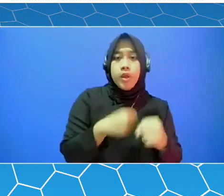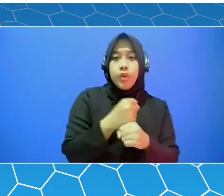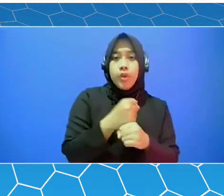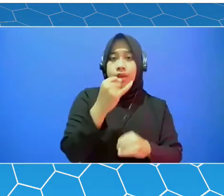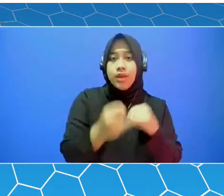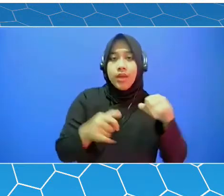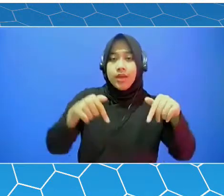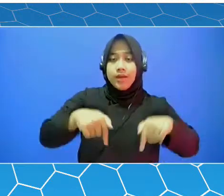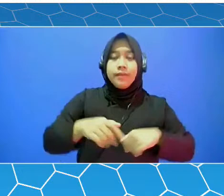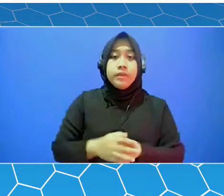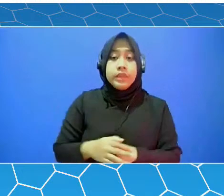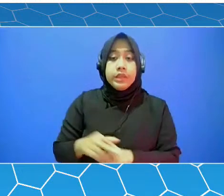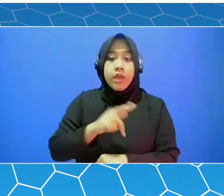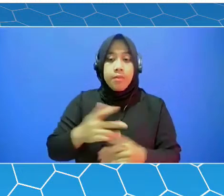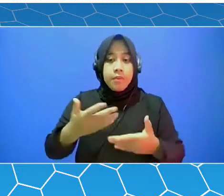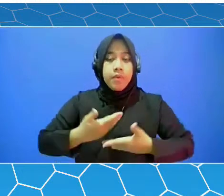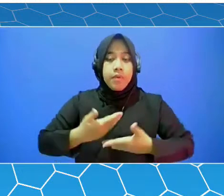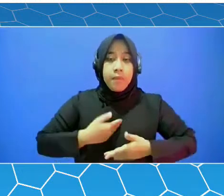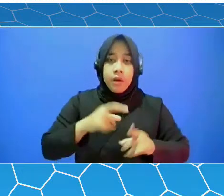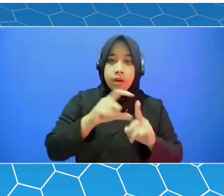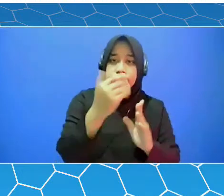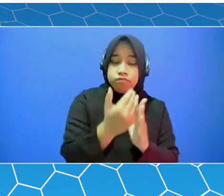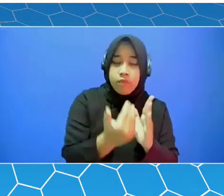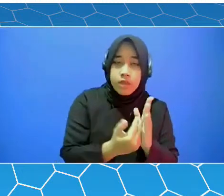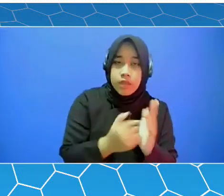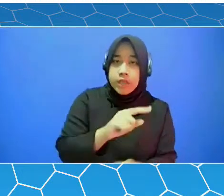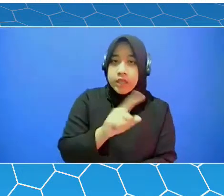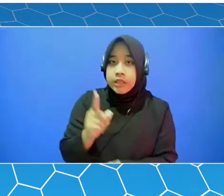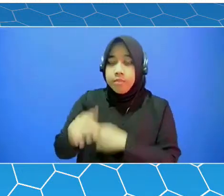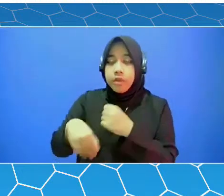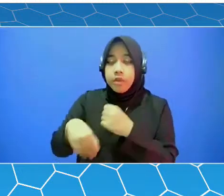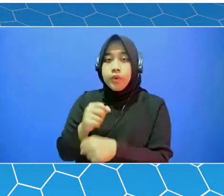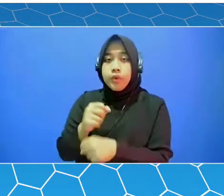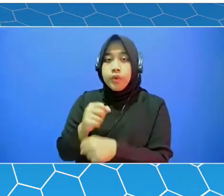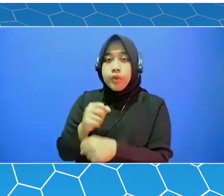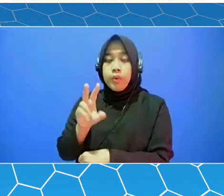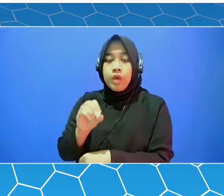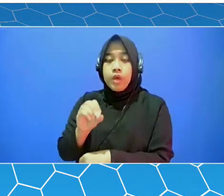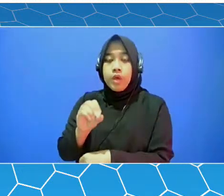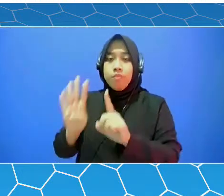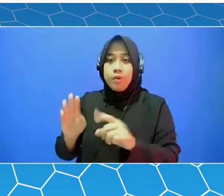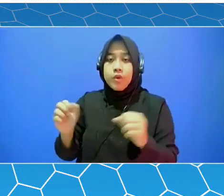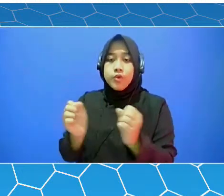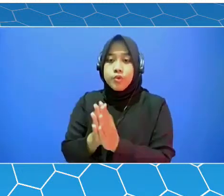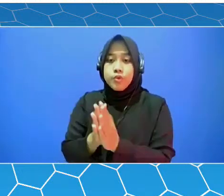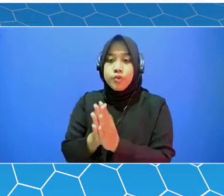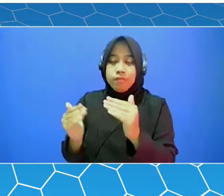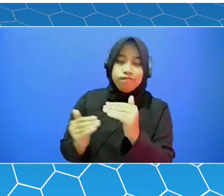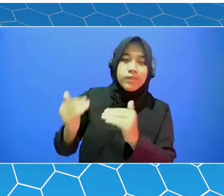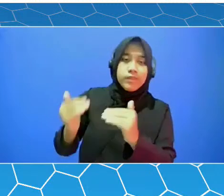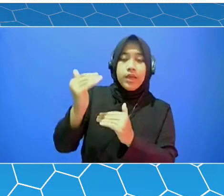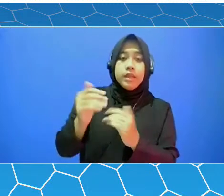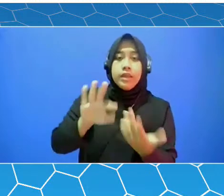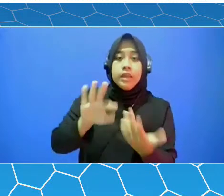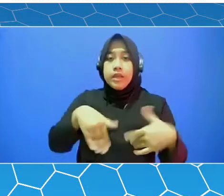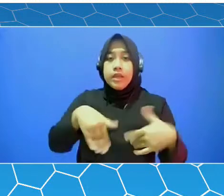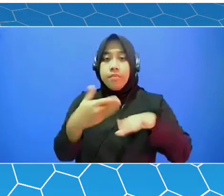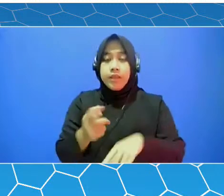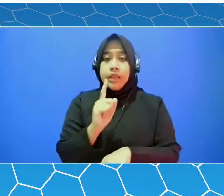data until 2014, and it is all increasing right now. Next slide.